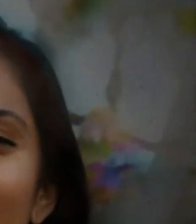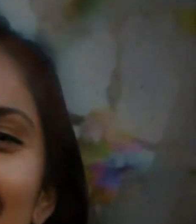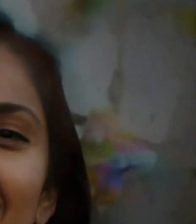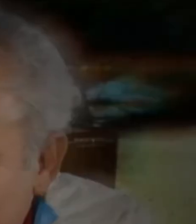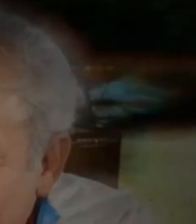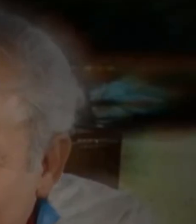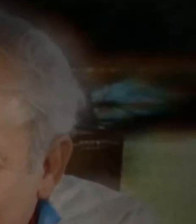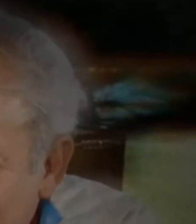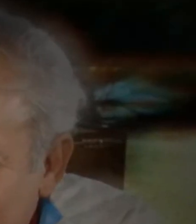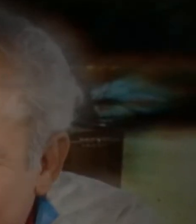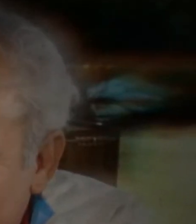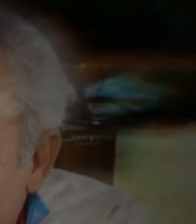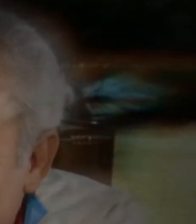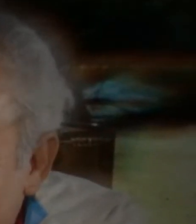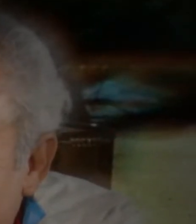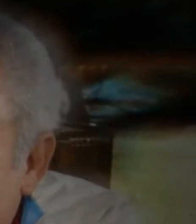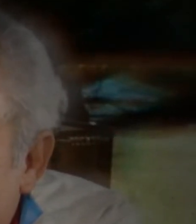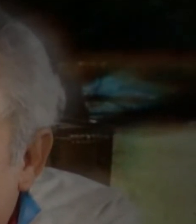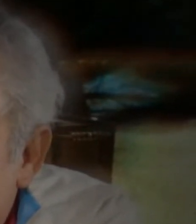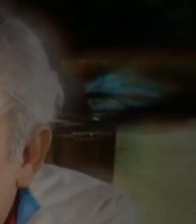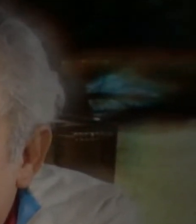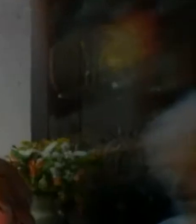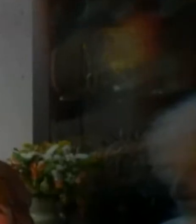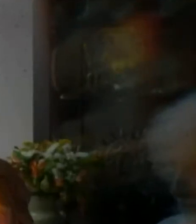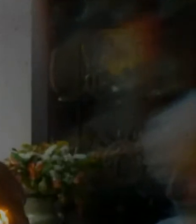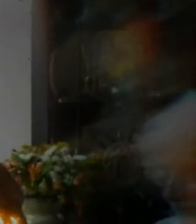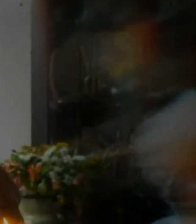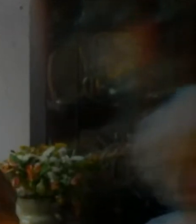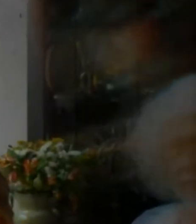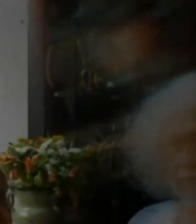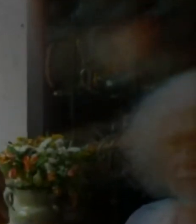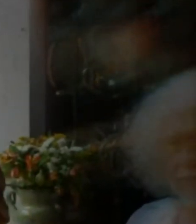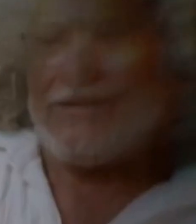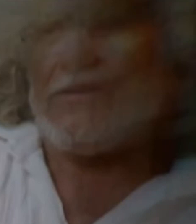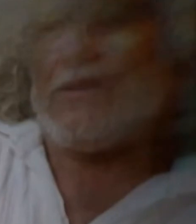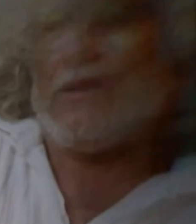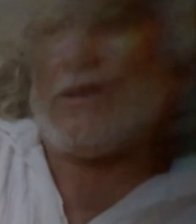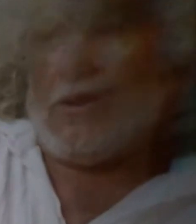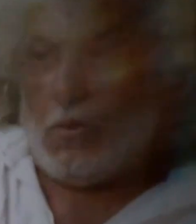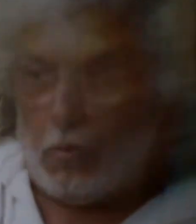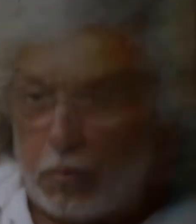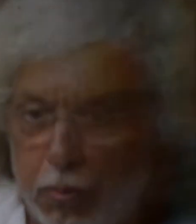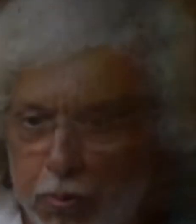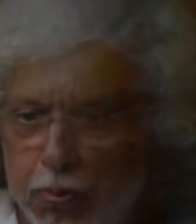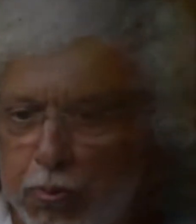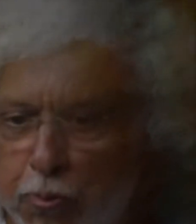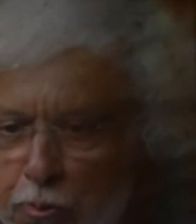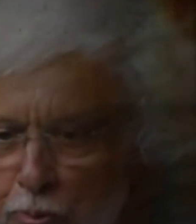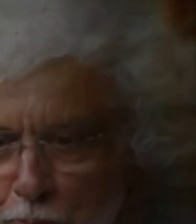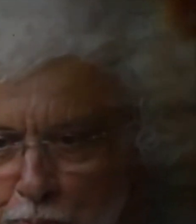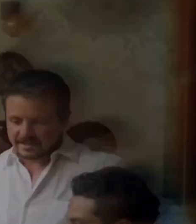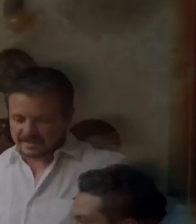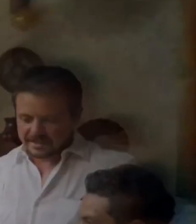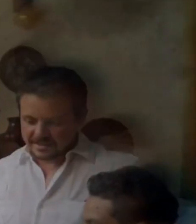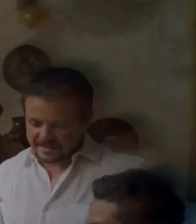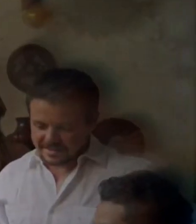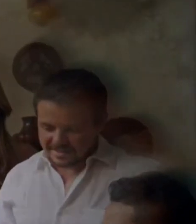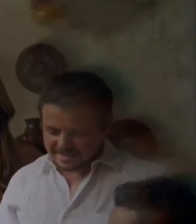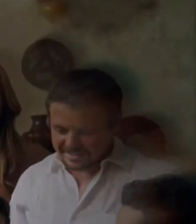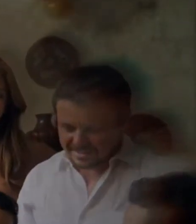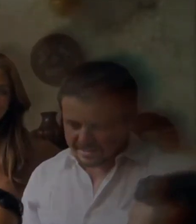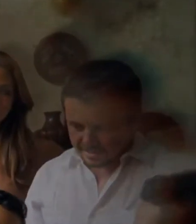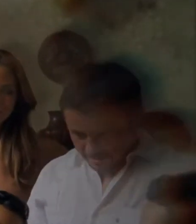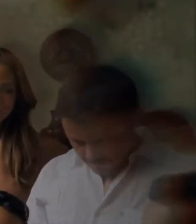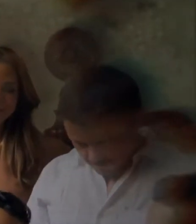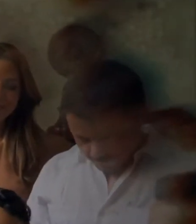el COVID. Delicioso. Tantas velas, tanta vida. Por ahora. Ya sabes,